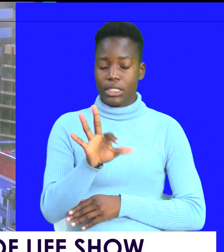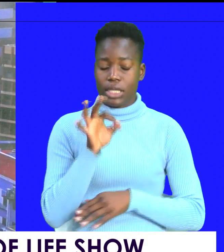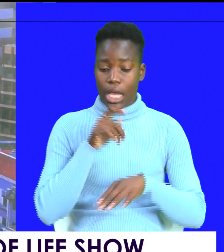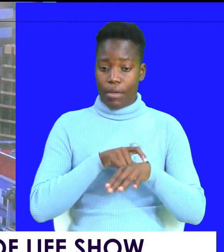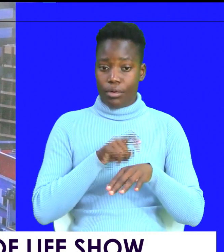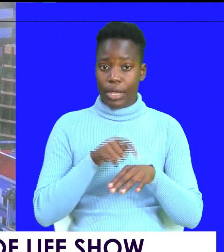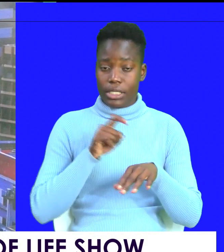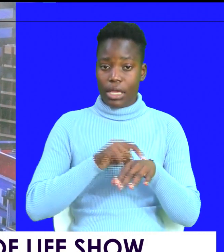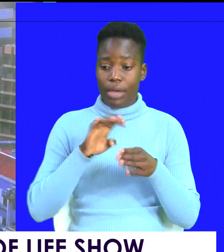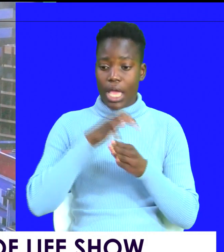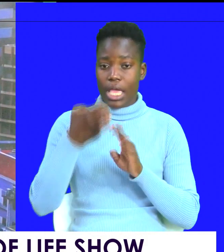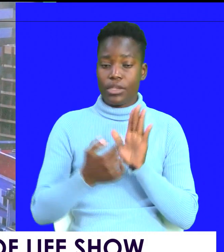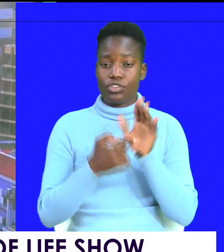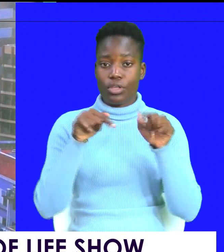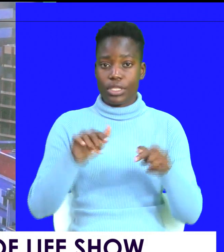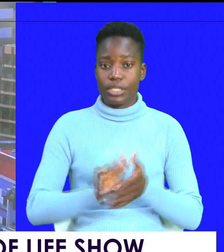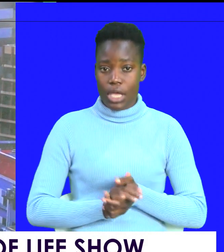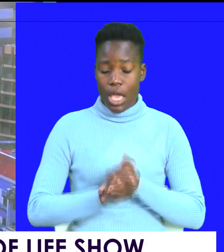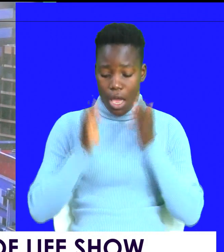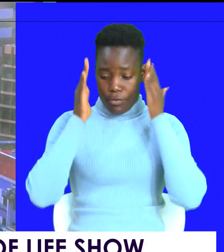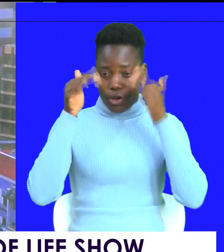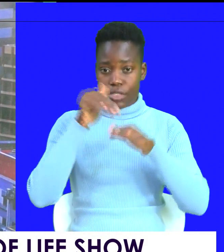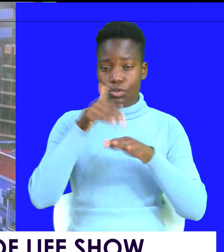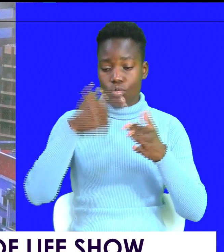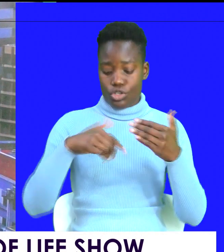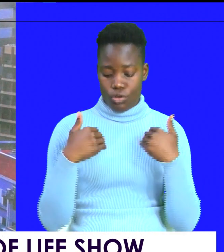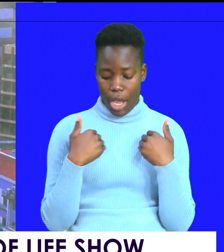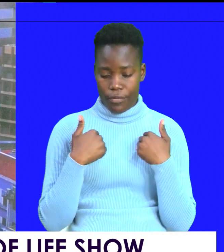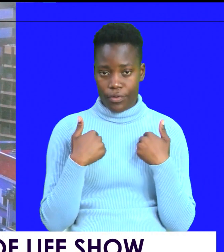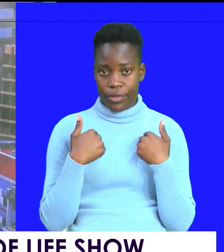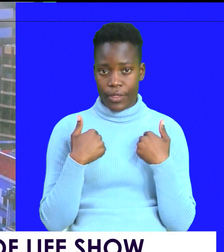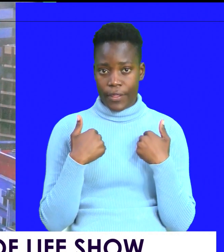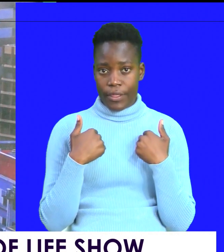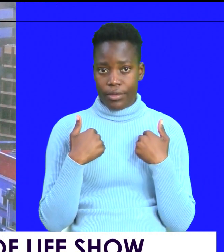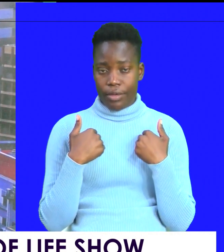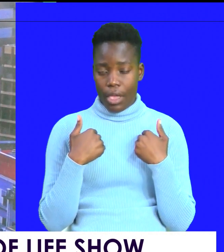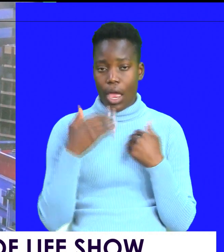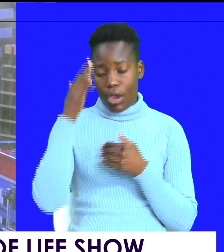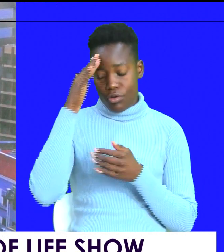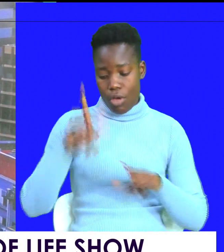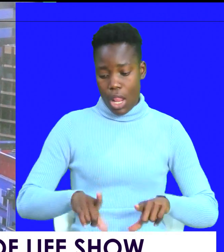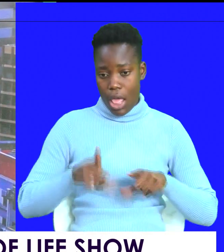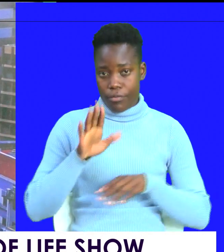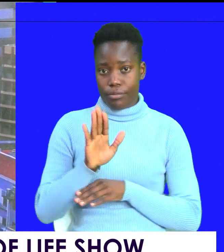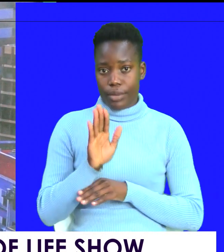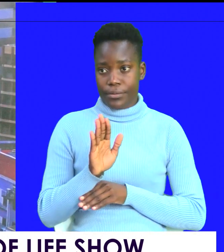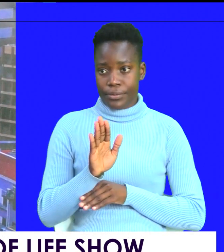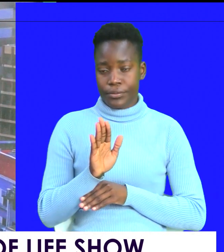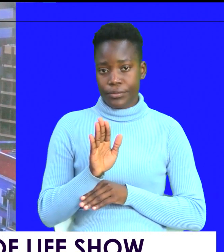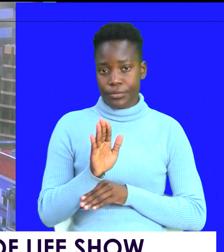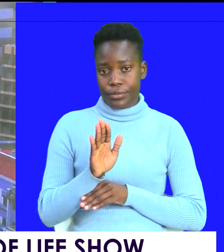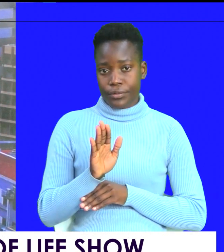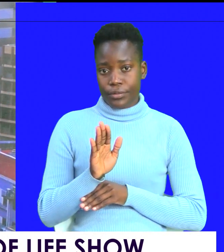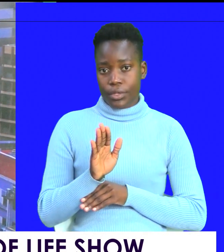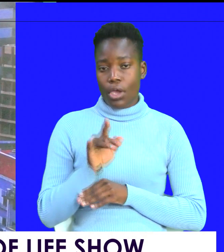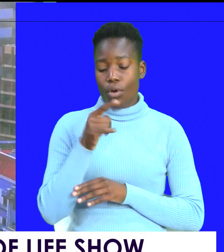as I end this show today. Focus on what you have. Take stock of your life. Take stock of it right now.